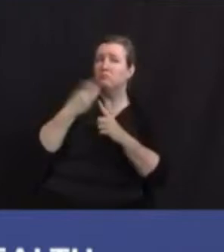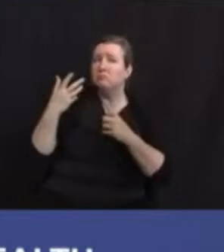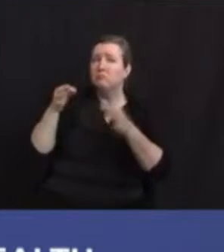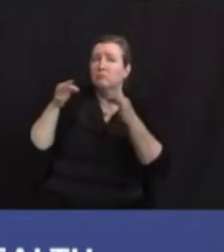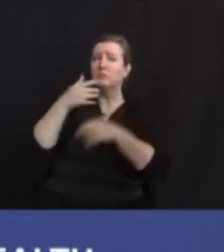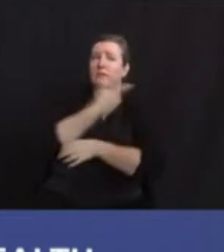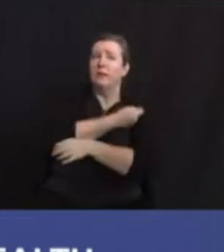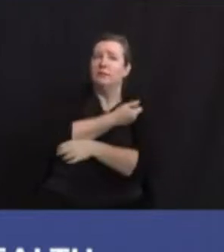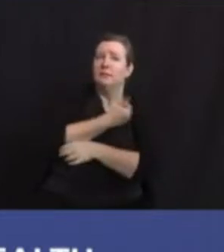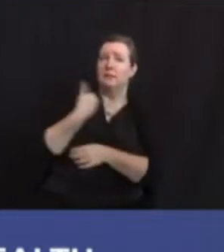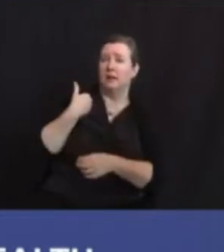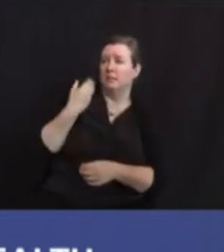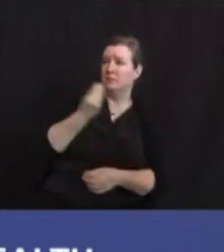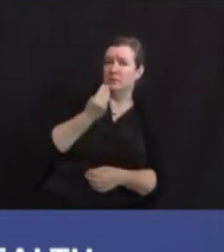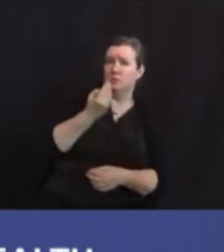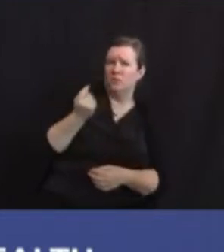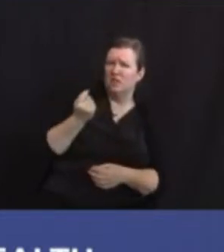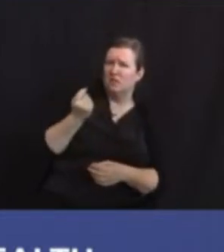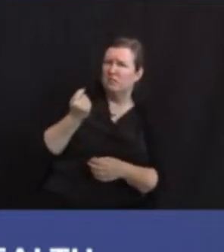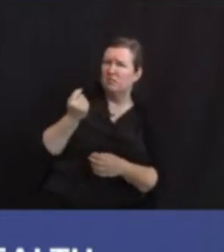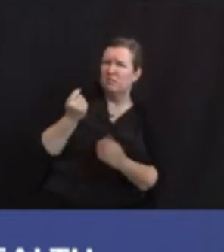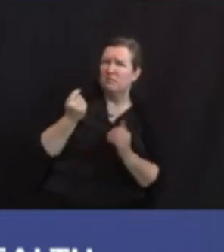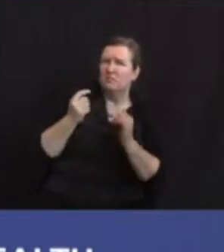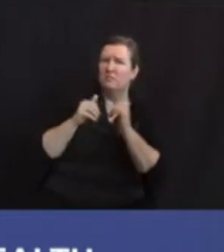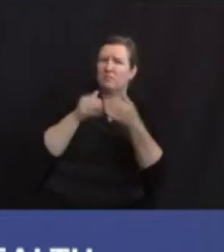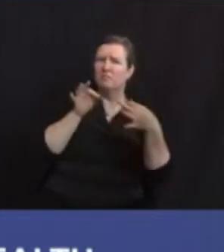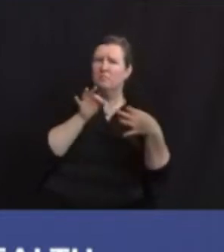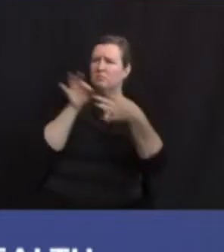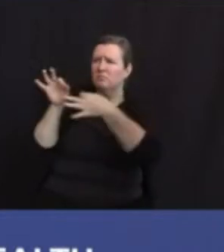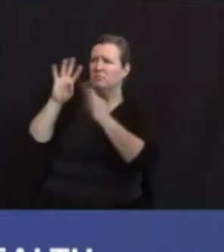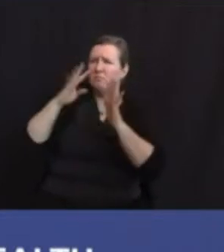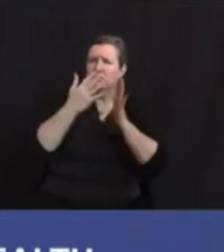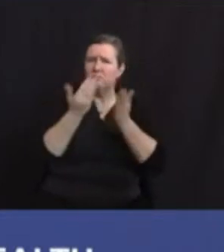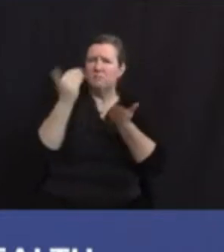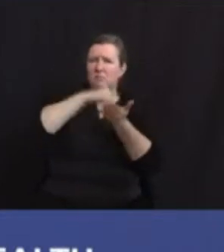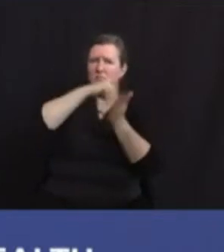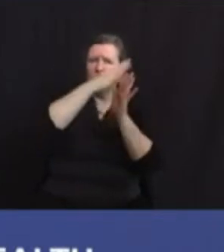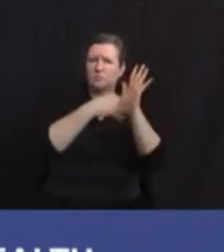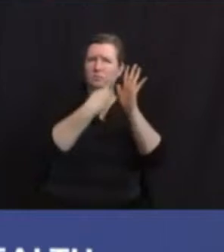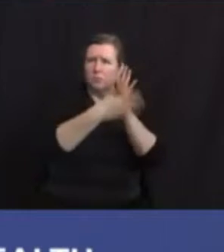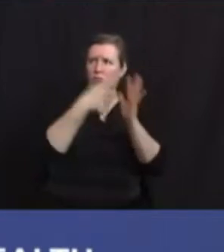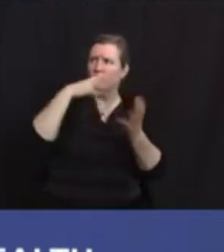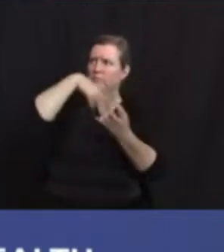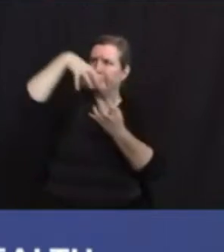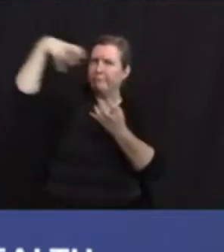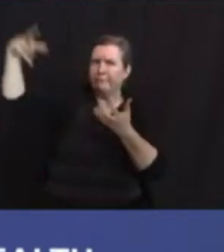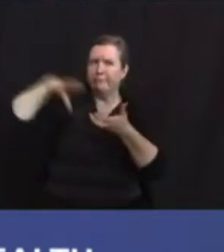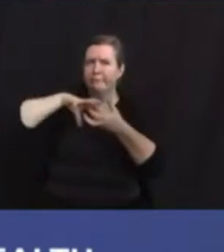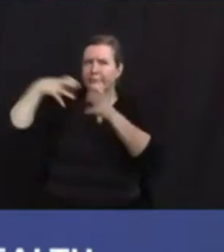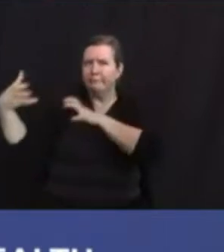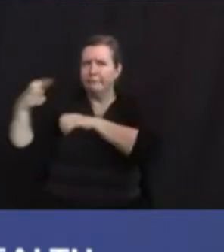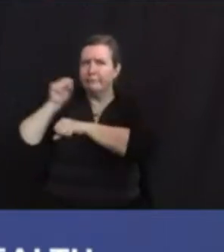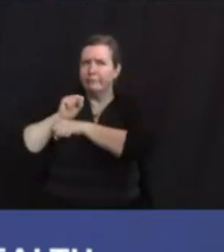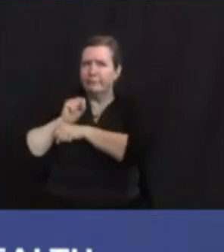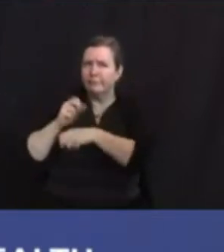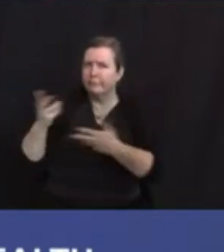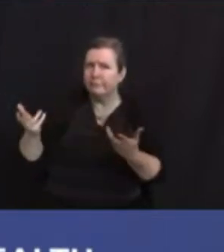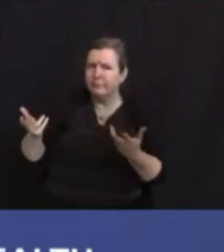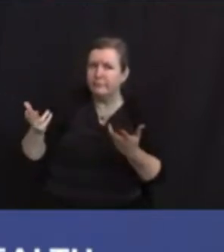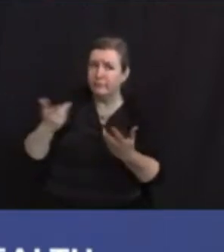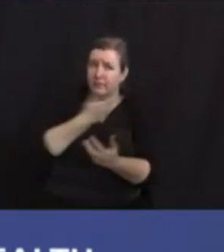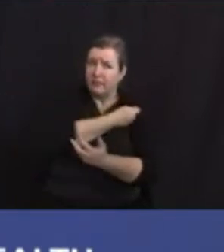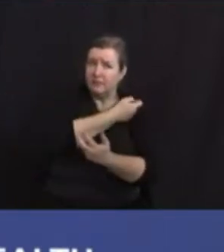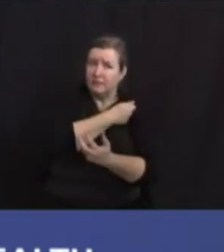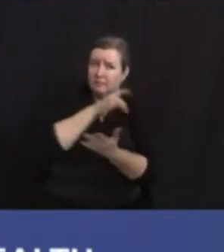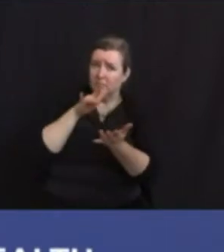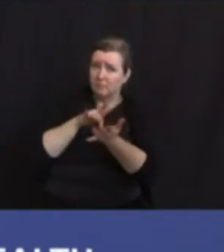and Tuesday are being rescheduled without producing a domino effect? Are the vaccination centers going to be open later, alternate hours? Can you